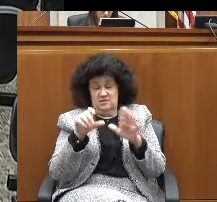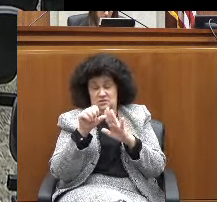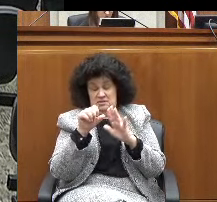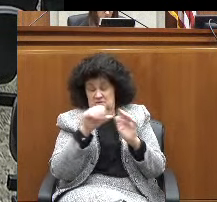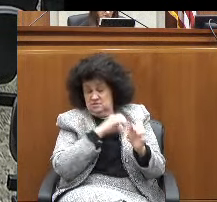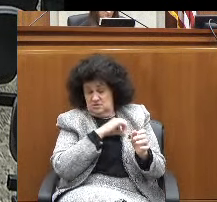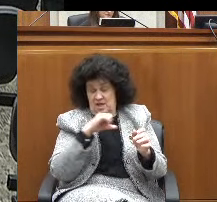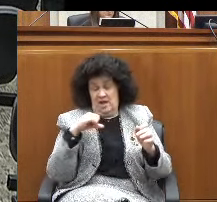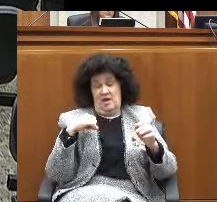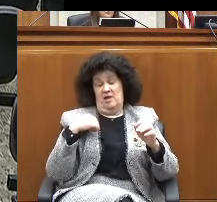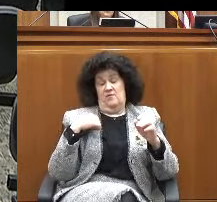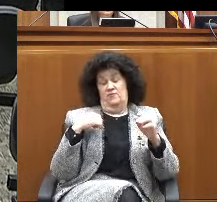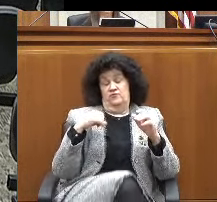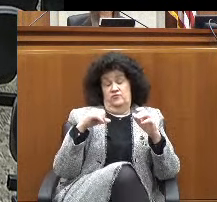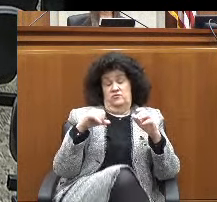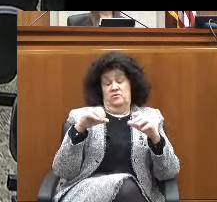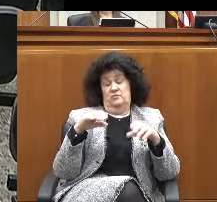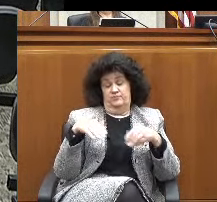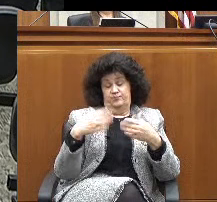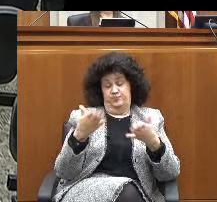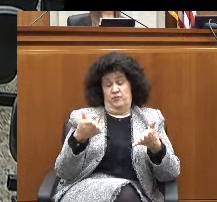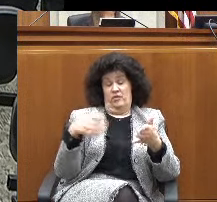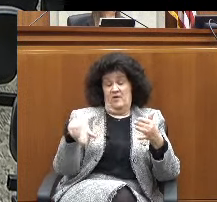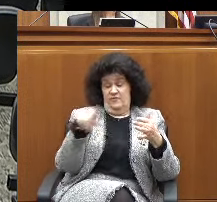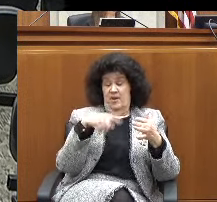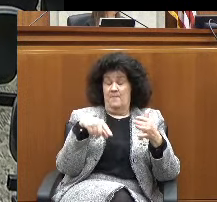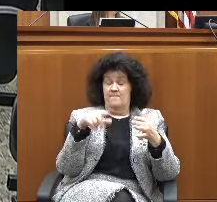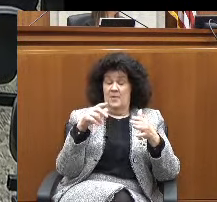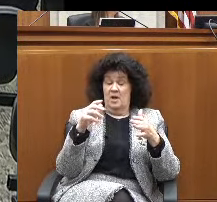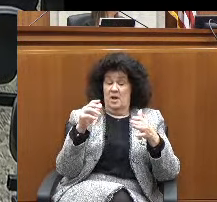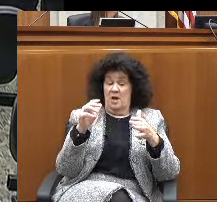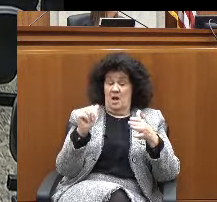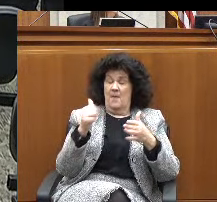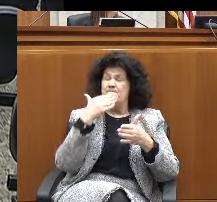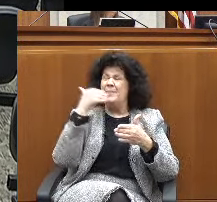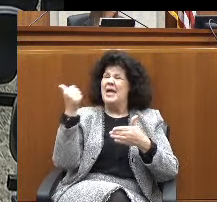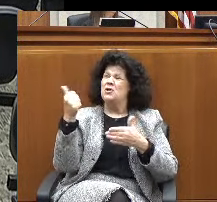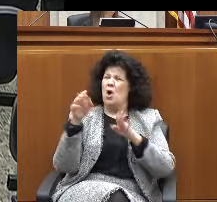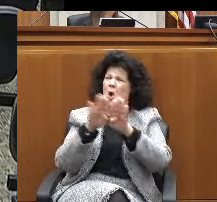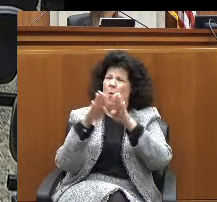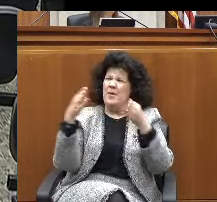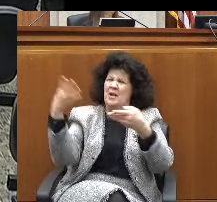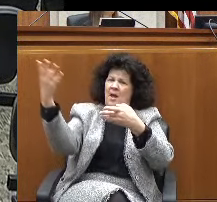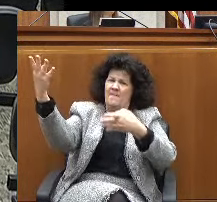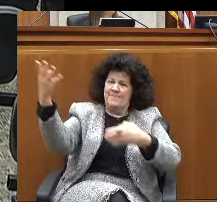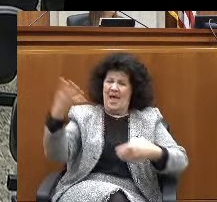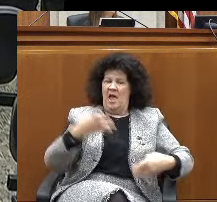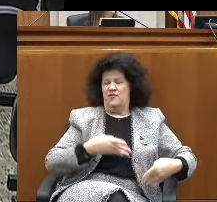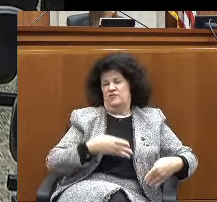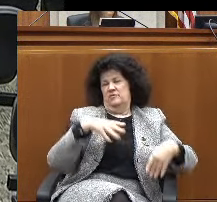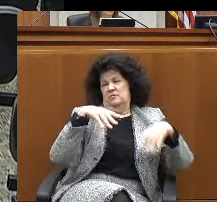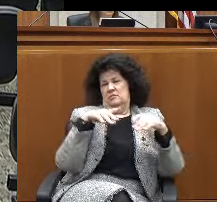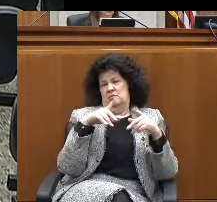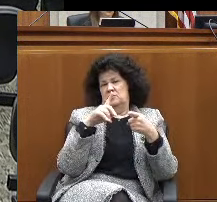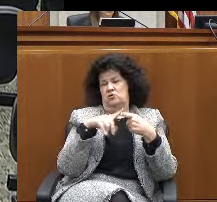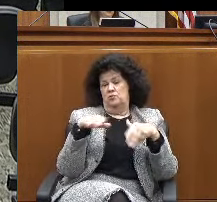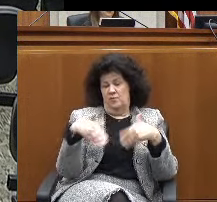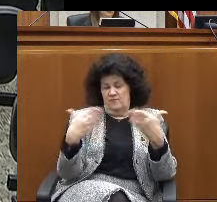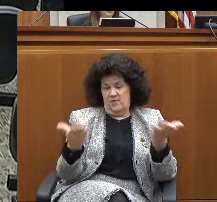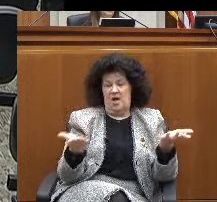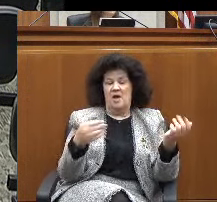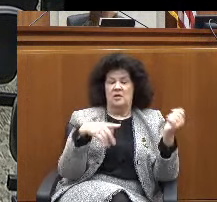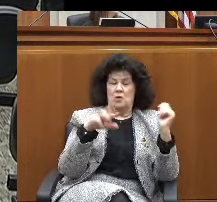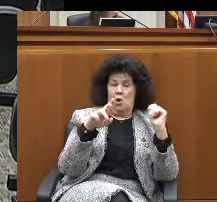our school systems with a pathway to increase our nursing applicants, provide our nurse mentorship for our LPNs, and